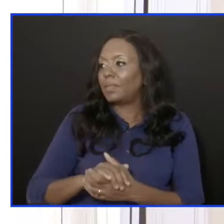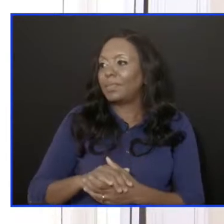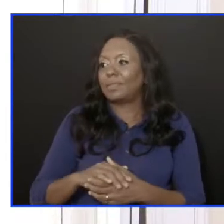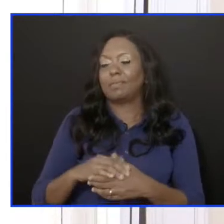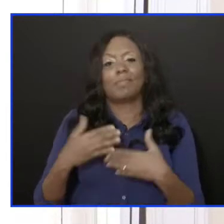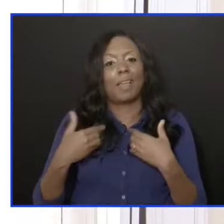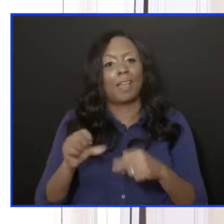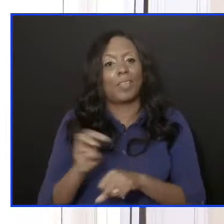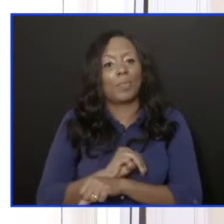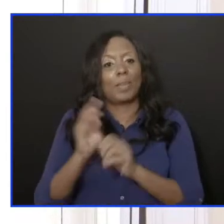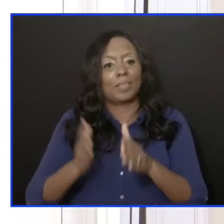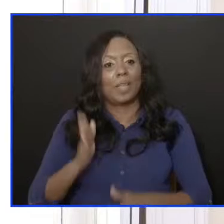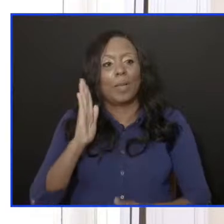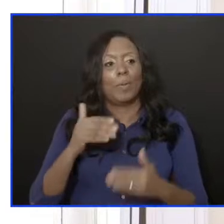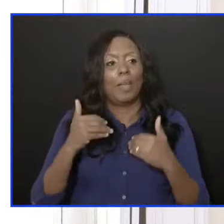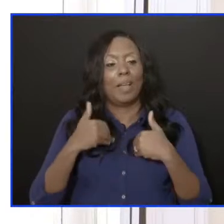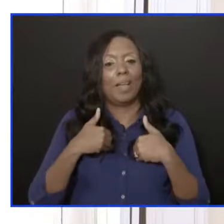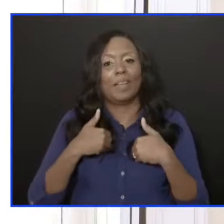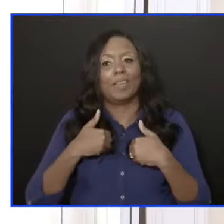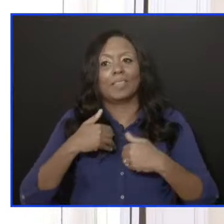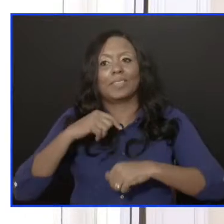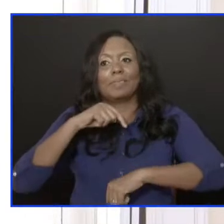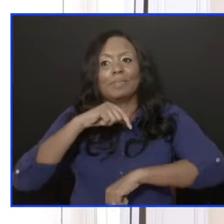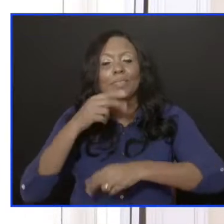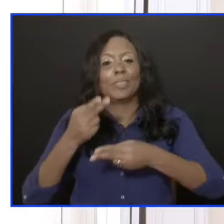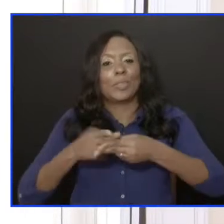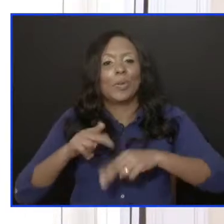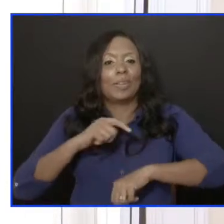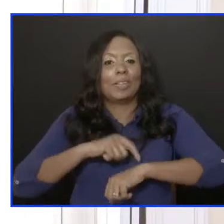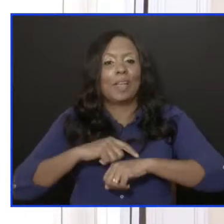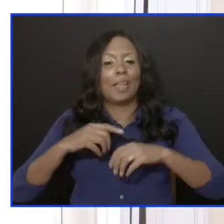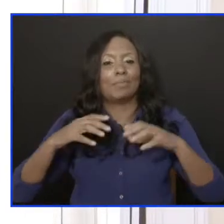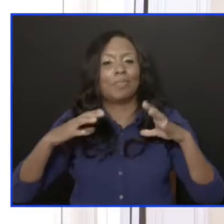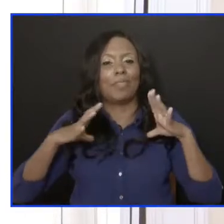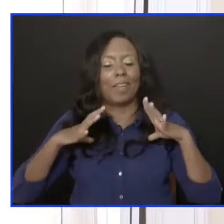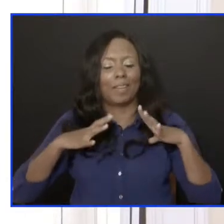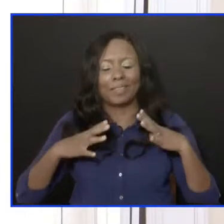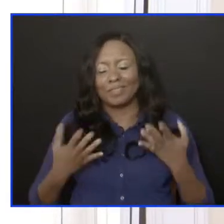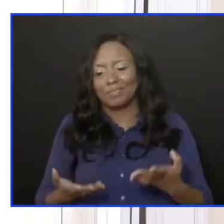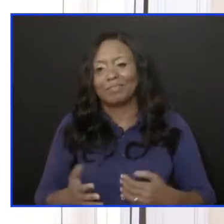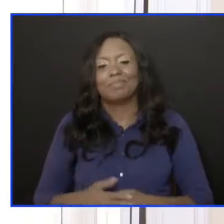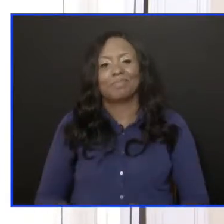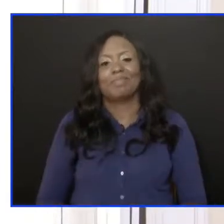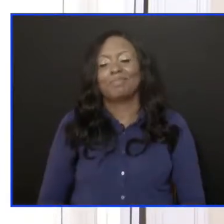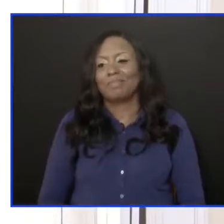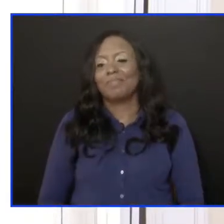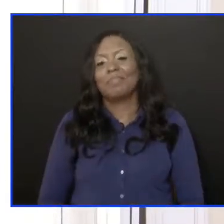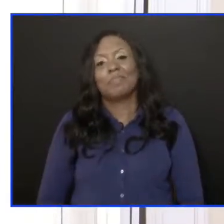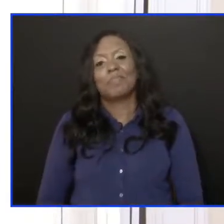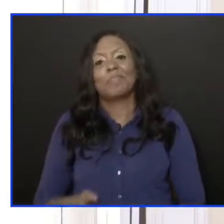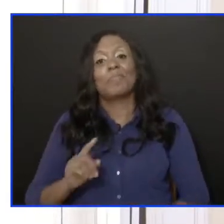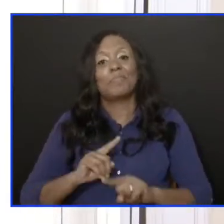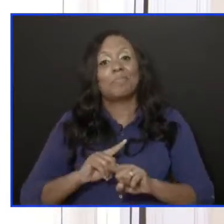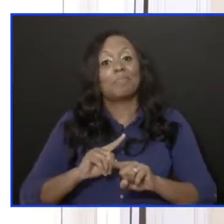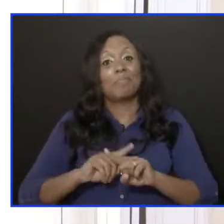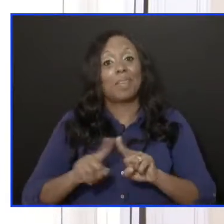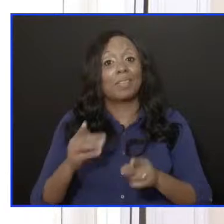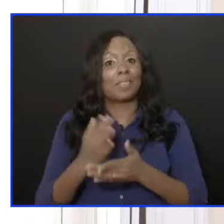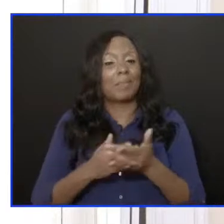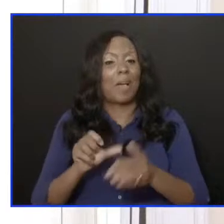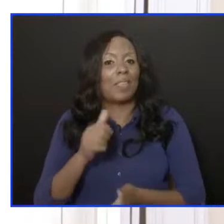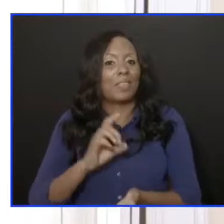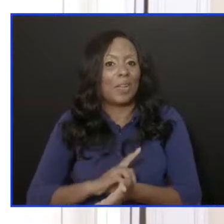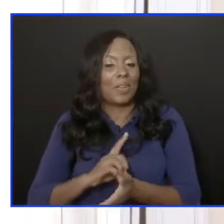much deserved, like some of the doctors who have taken leave. But the bottom line is